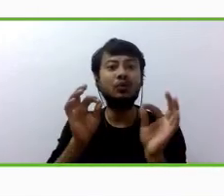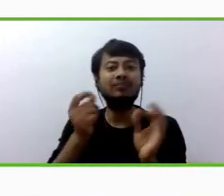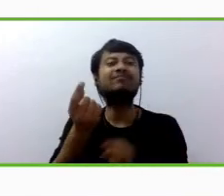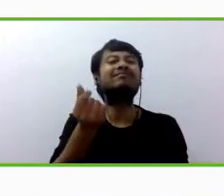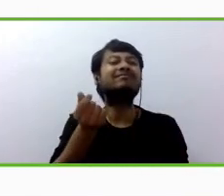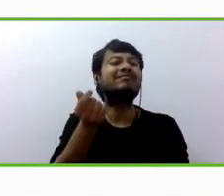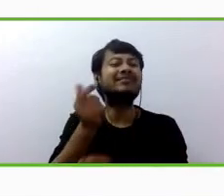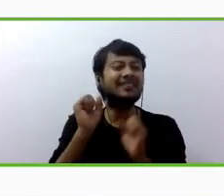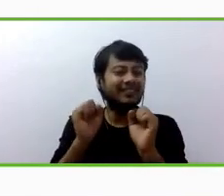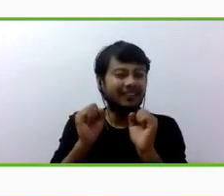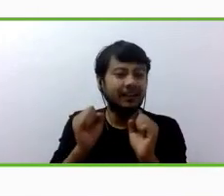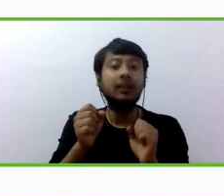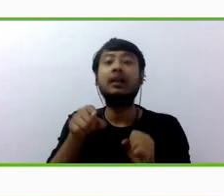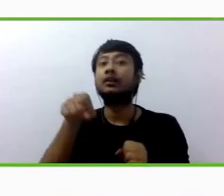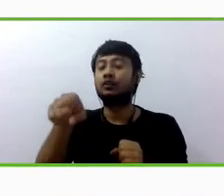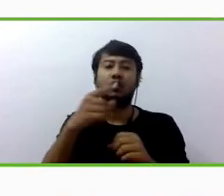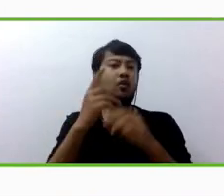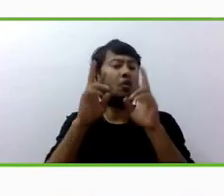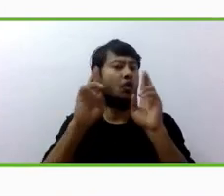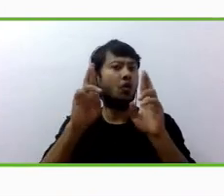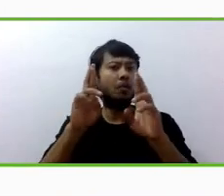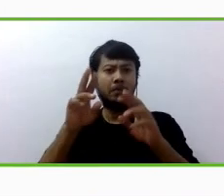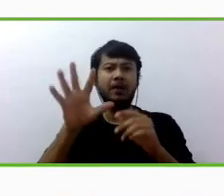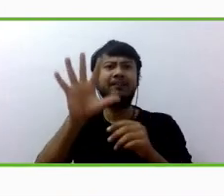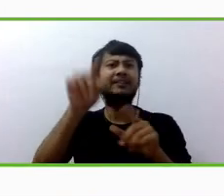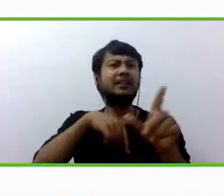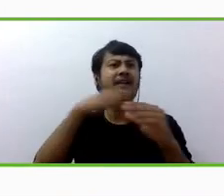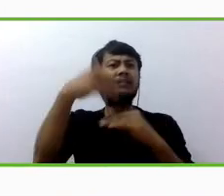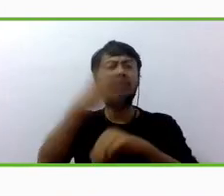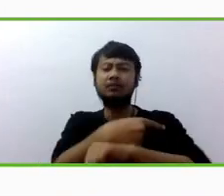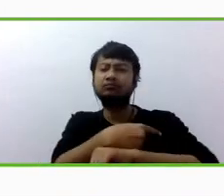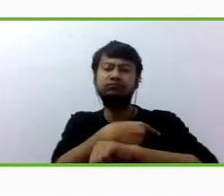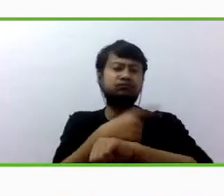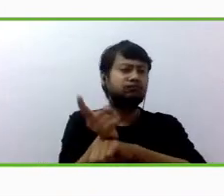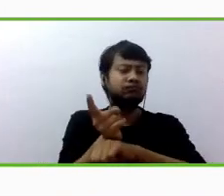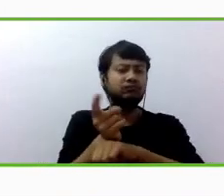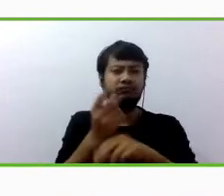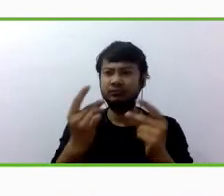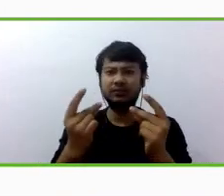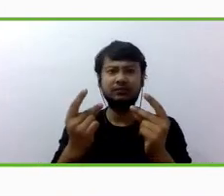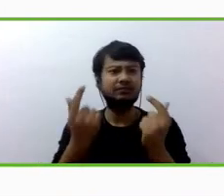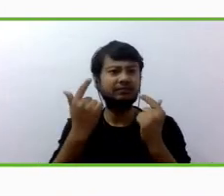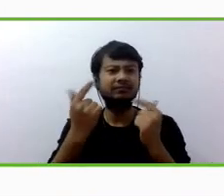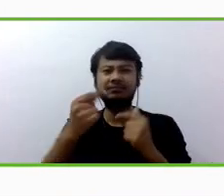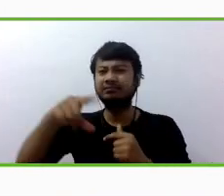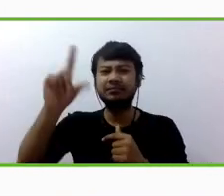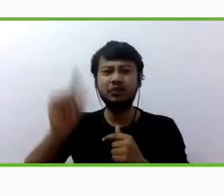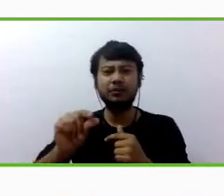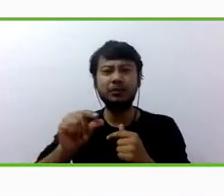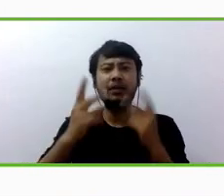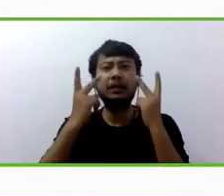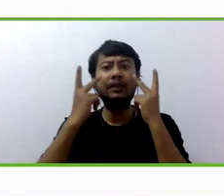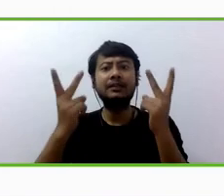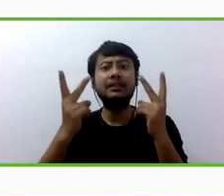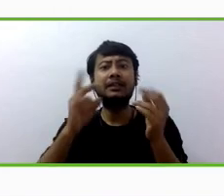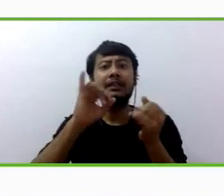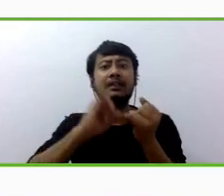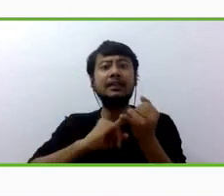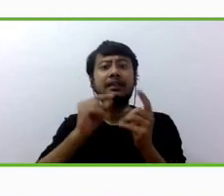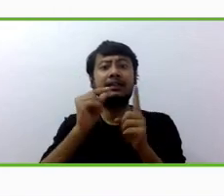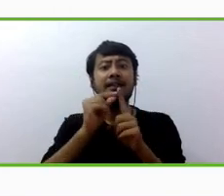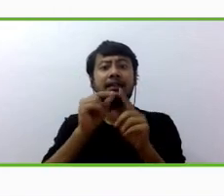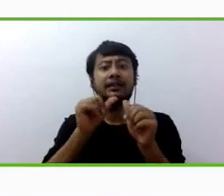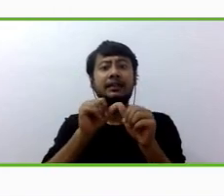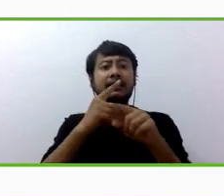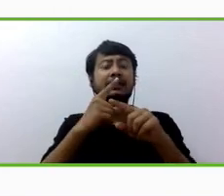and in availability. When we see things like Starlink coming from SpaceX with the